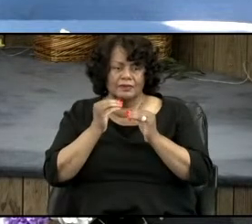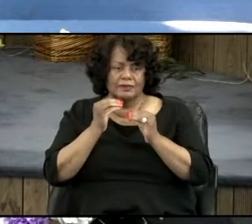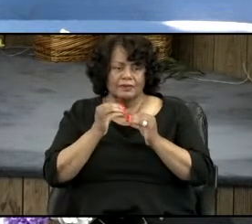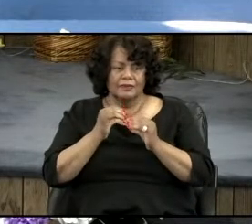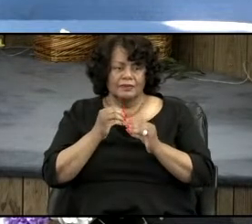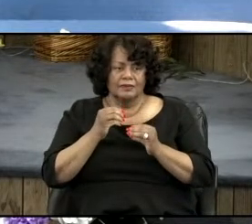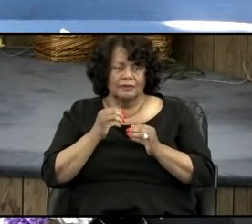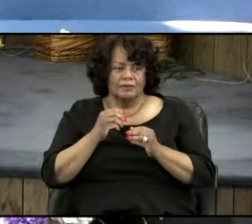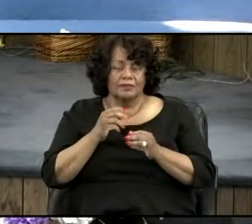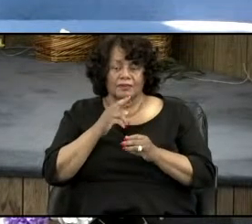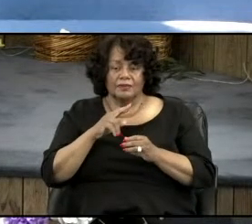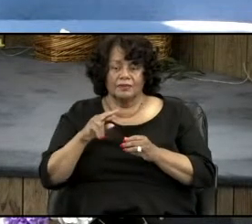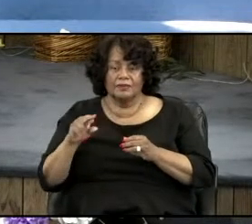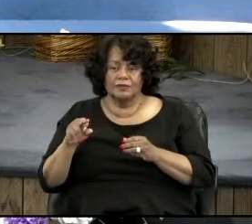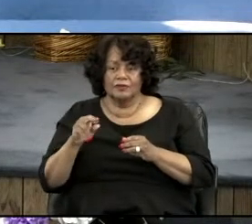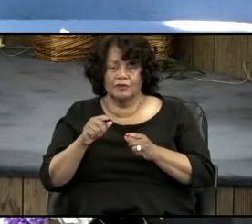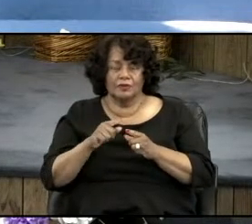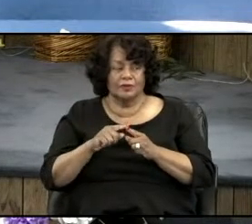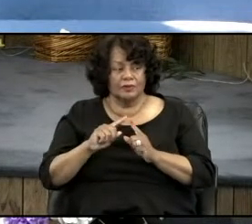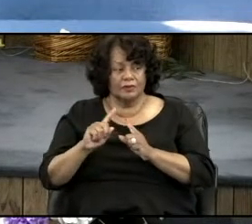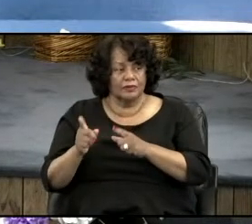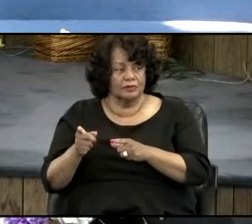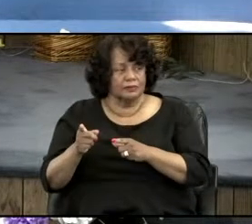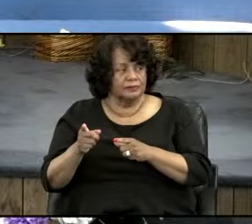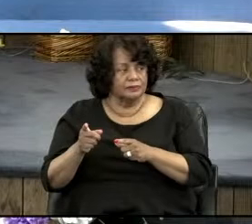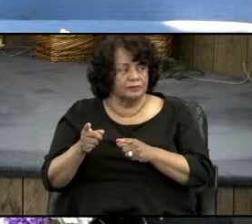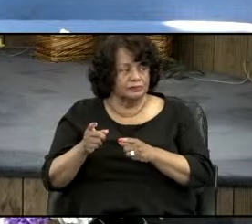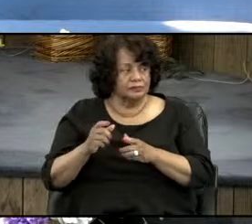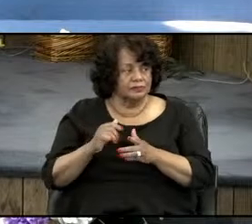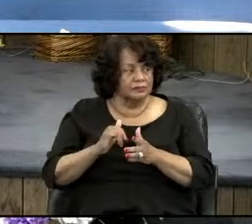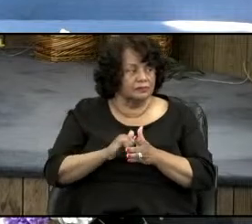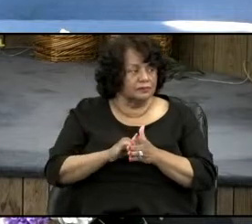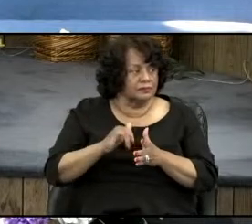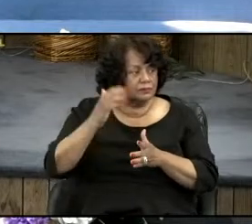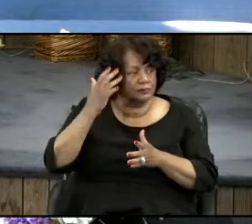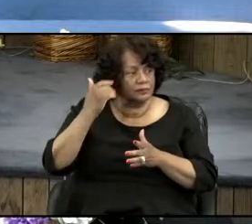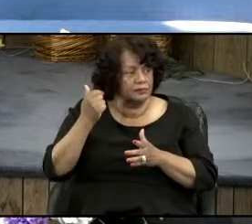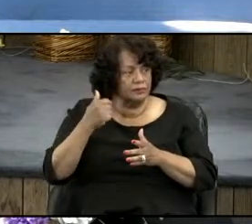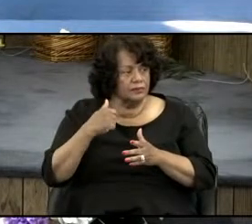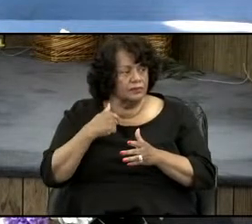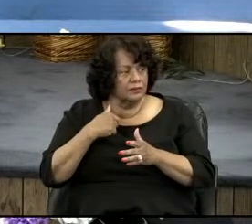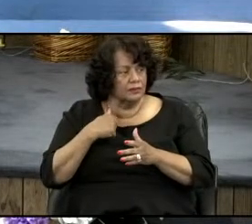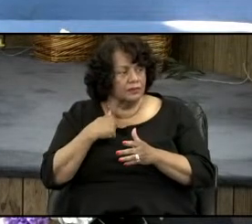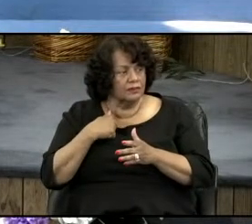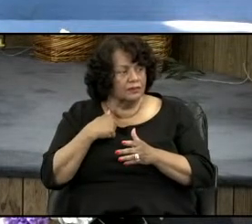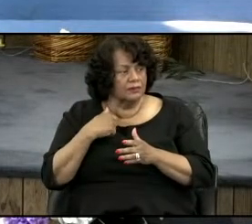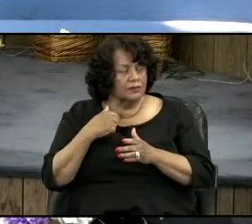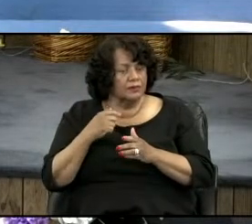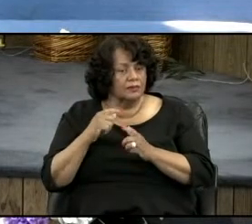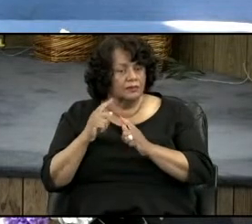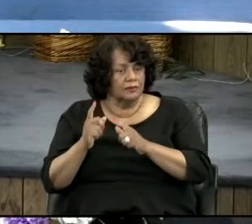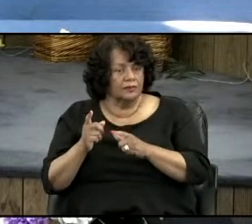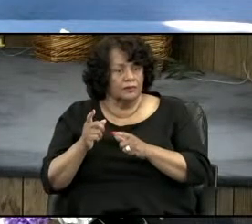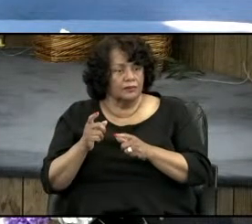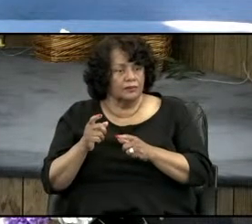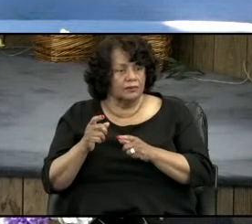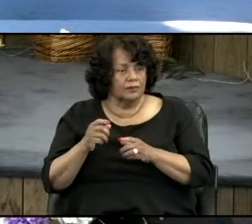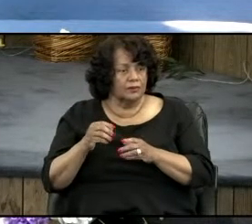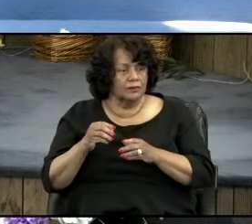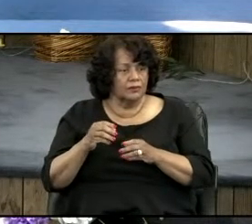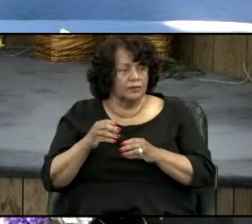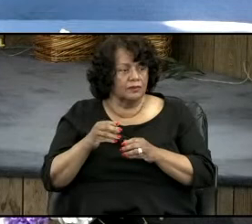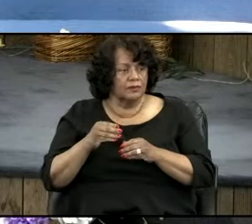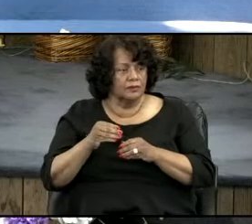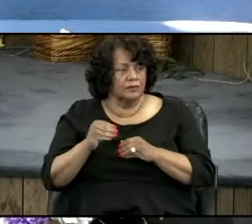go. He sent me a message. That's why I was looking for him. He said, we are boarding at 7:30 tomorrow,